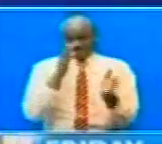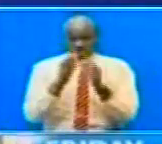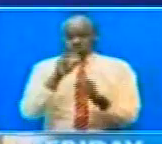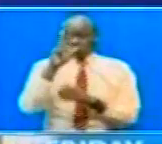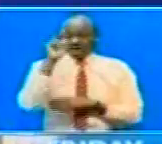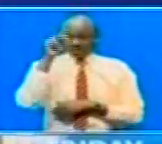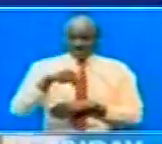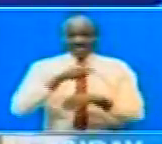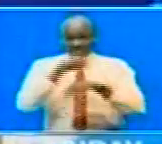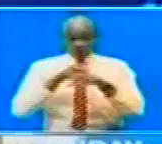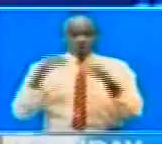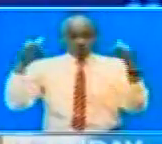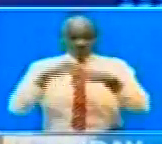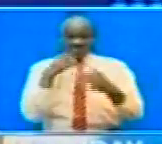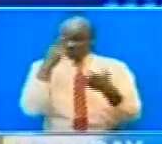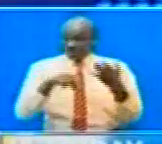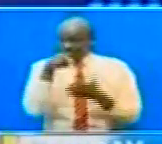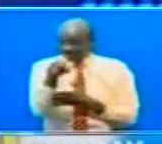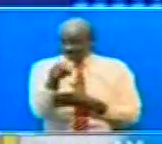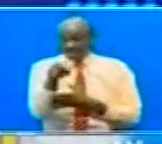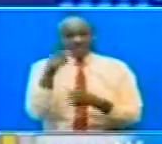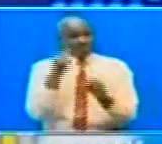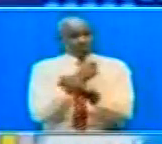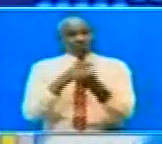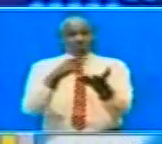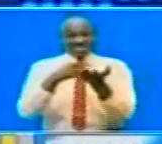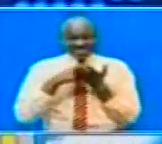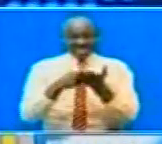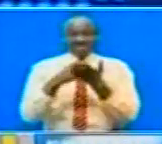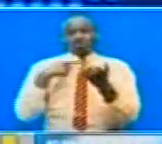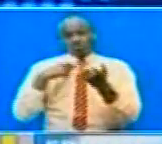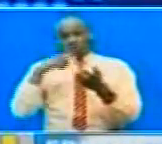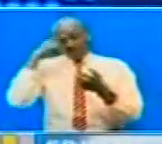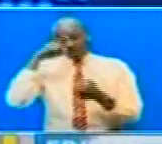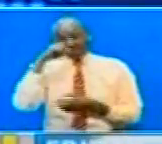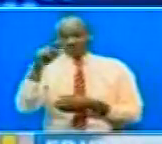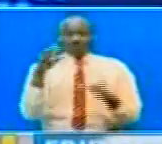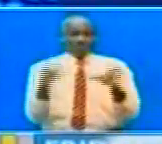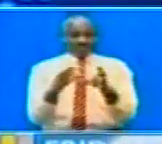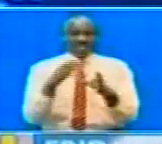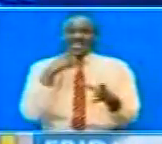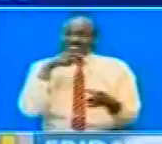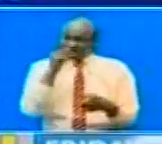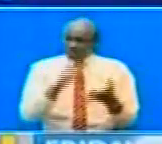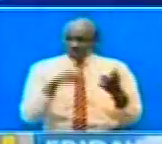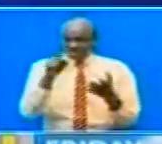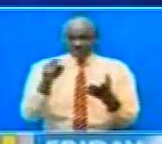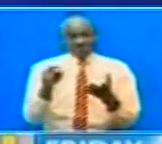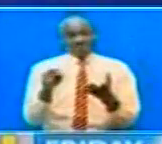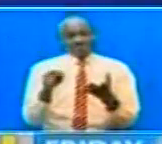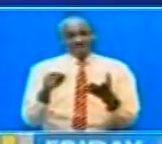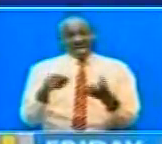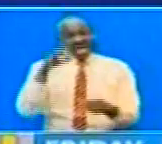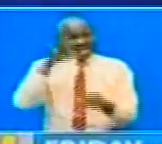National Conference, saying it would not be in a position to discuss and make party policies since the party has not elected